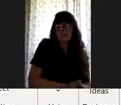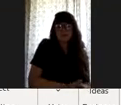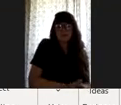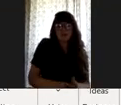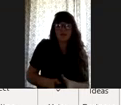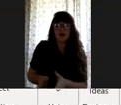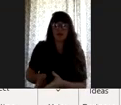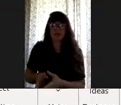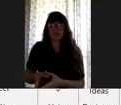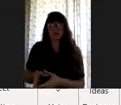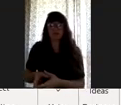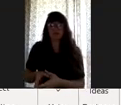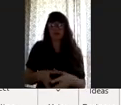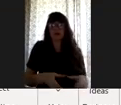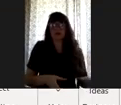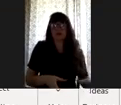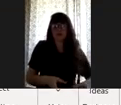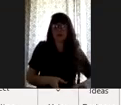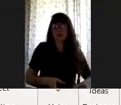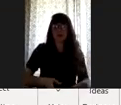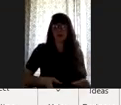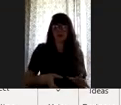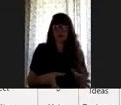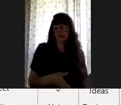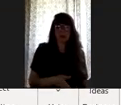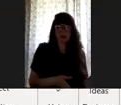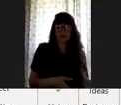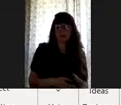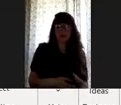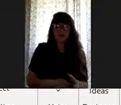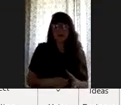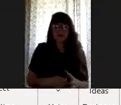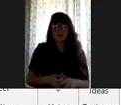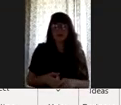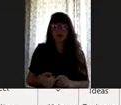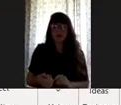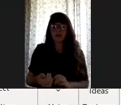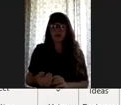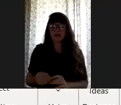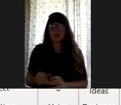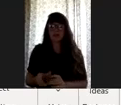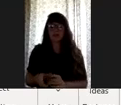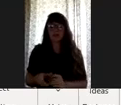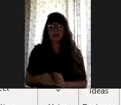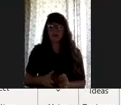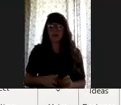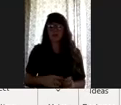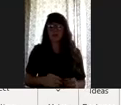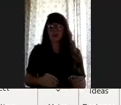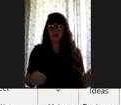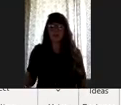saying, for if while we were enemies, we were reconciled. Reconciled meaning already happened. to God through the death of his